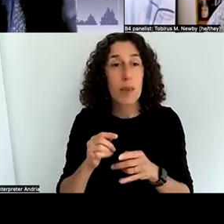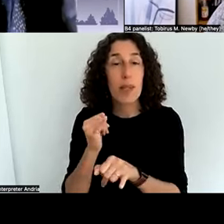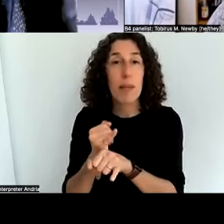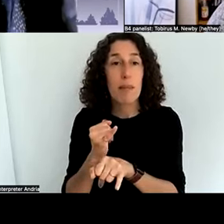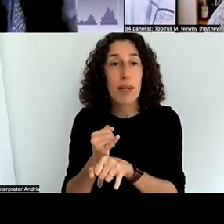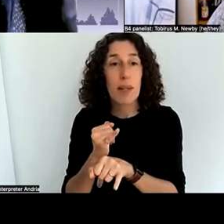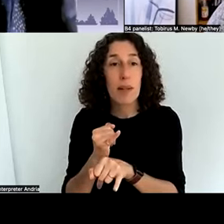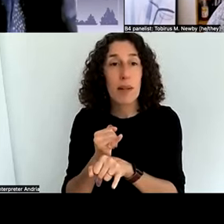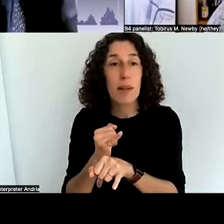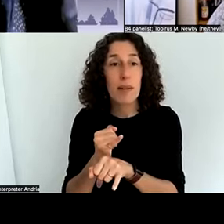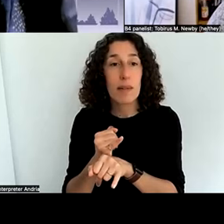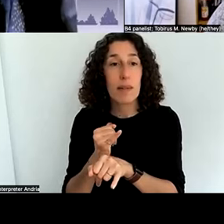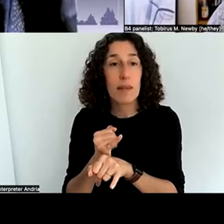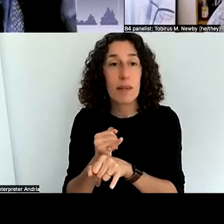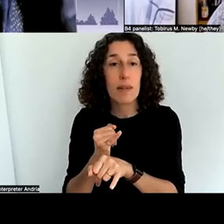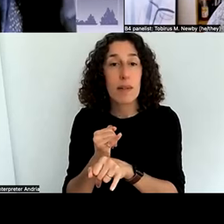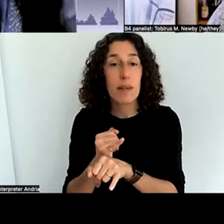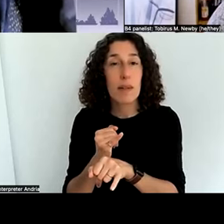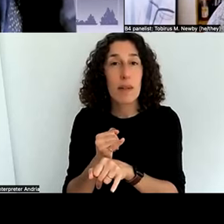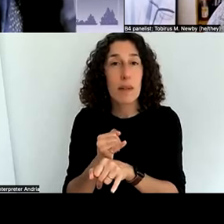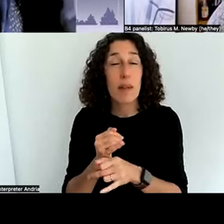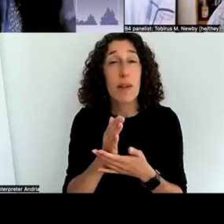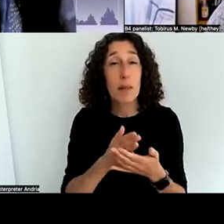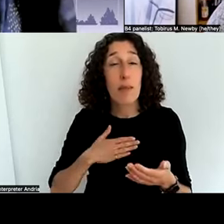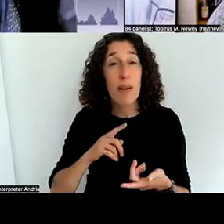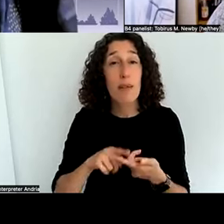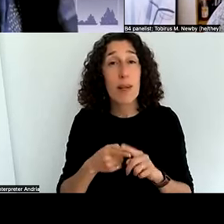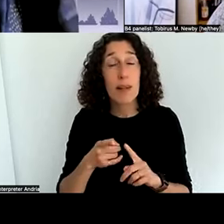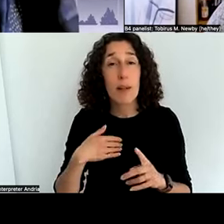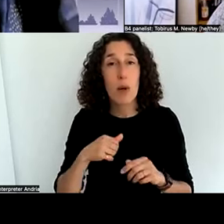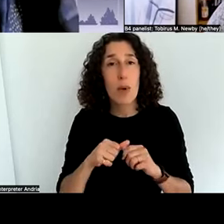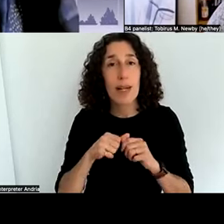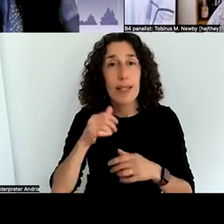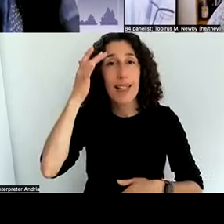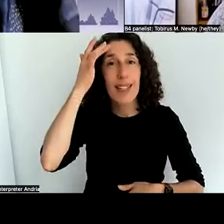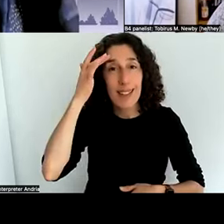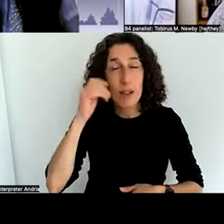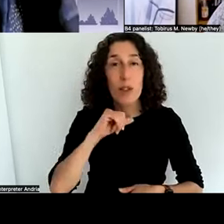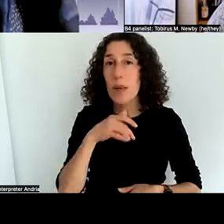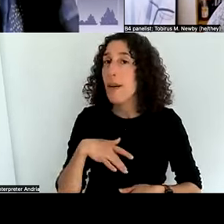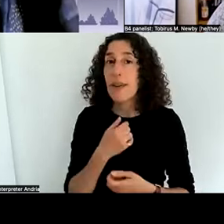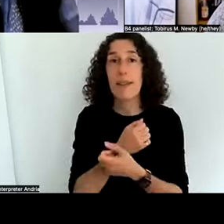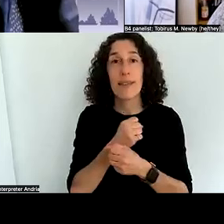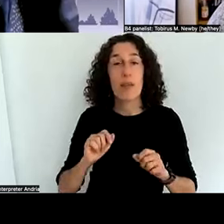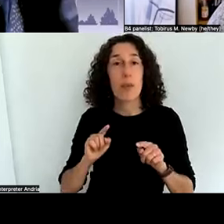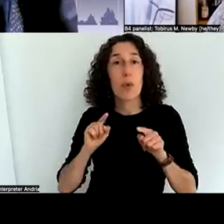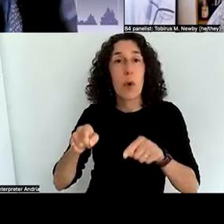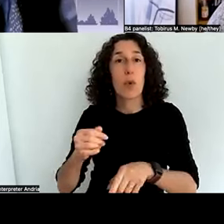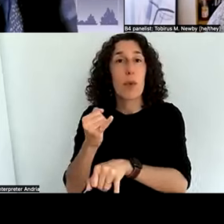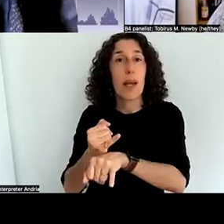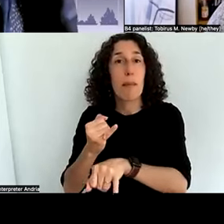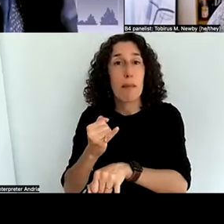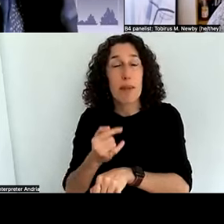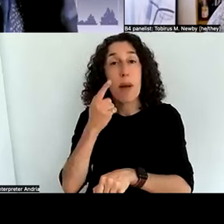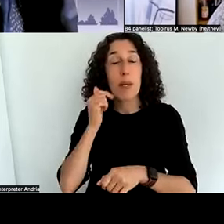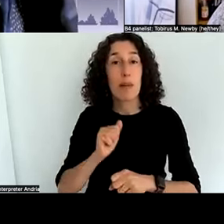my disabled and particularly immunocompromised friends right now are not and don't feel safe on campus because of continual concern around